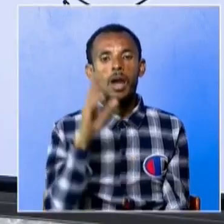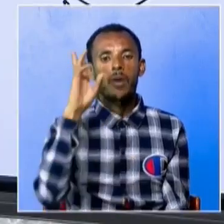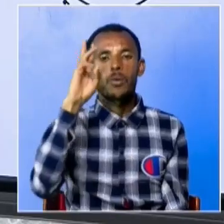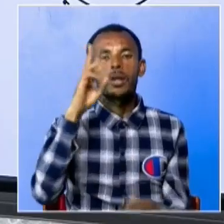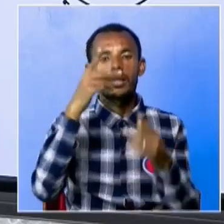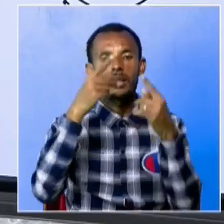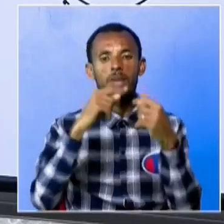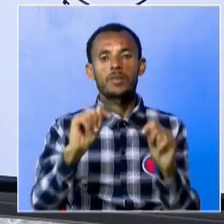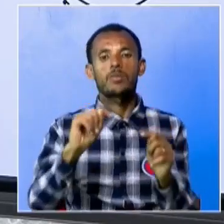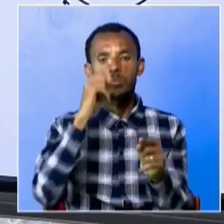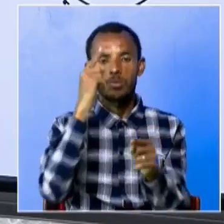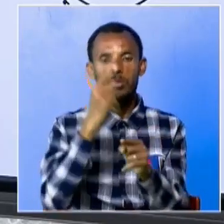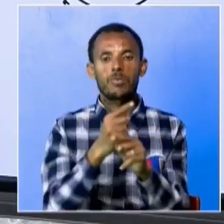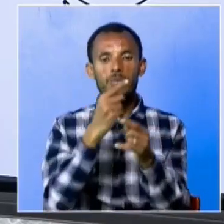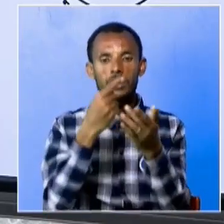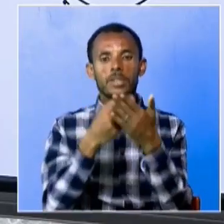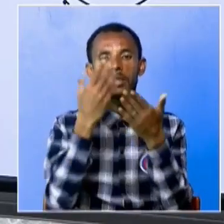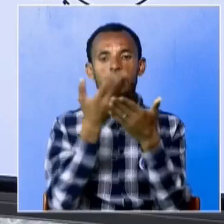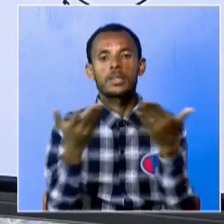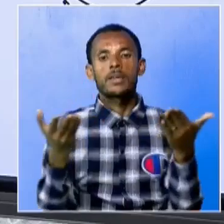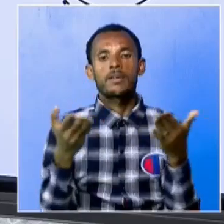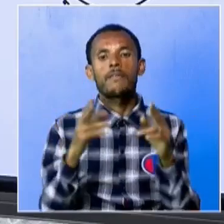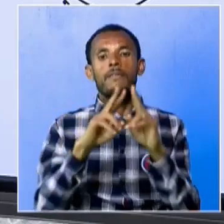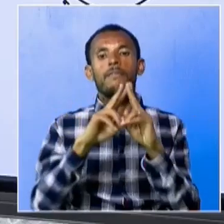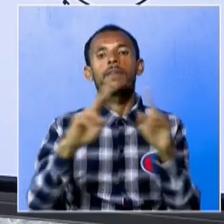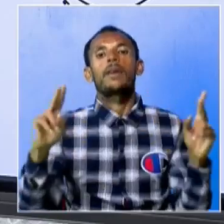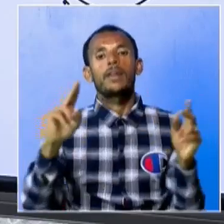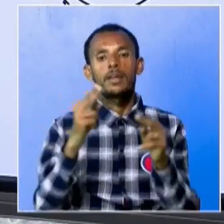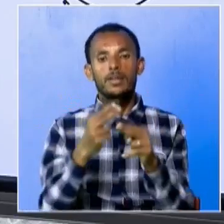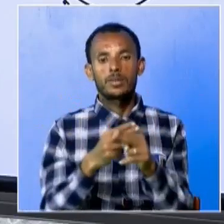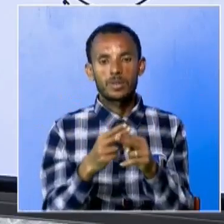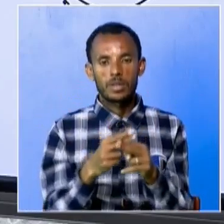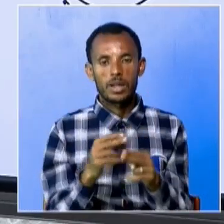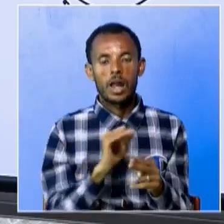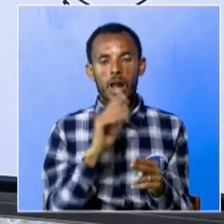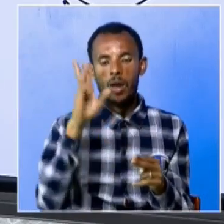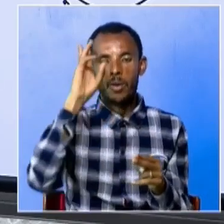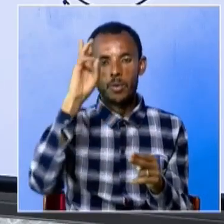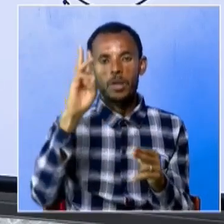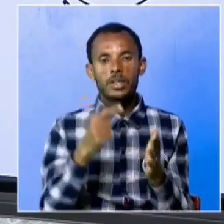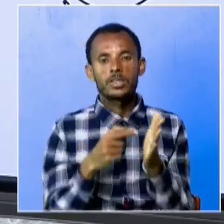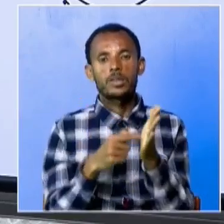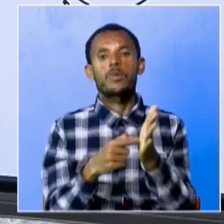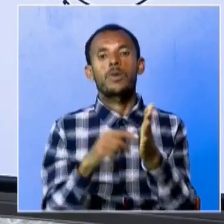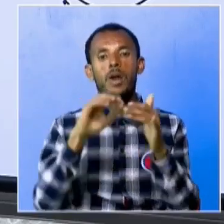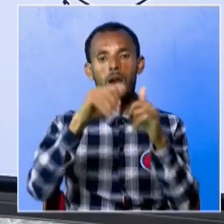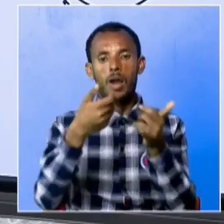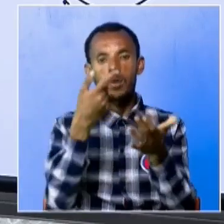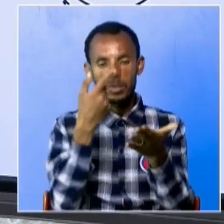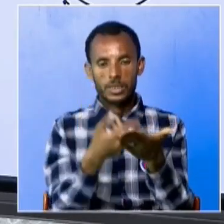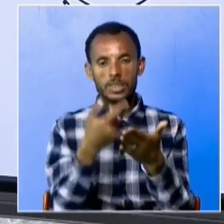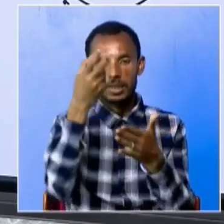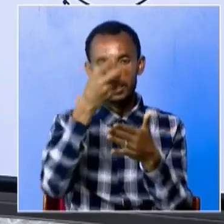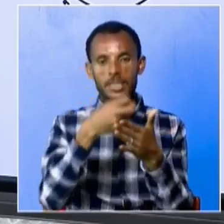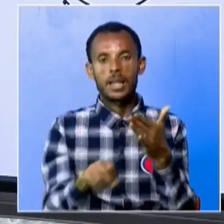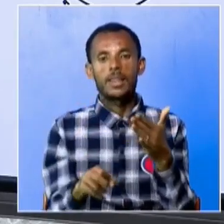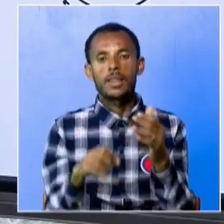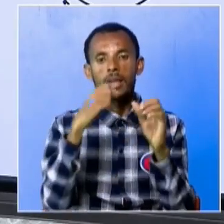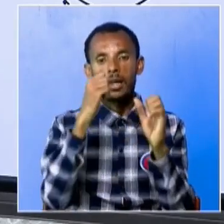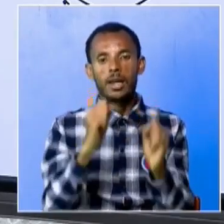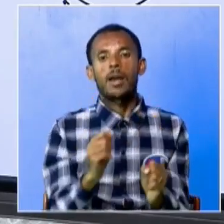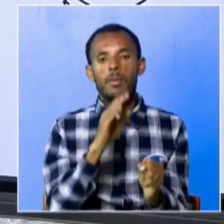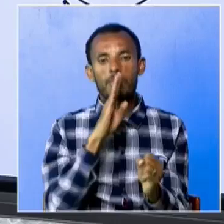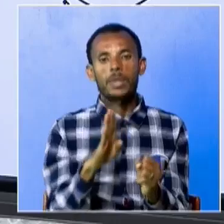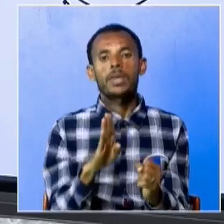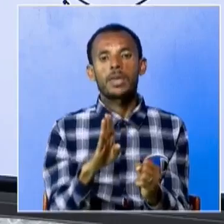try to prove this thing very shortly, right? I will show you how this result can be